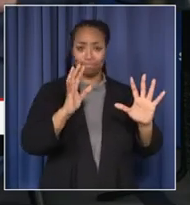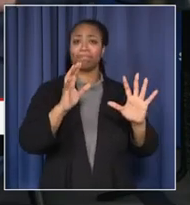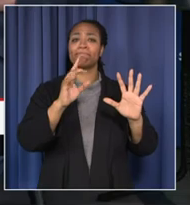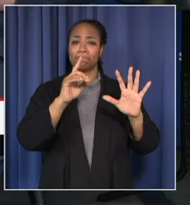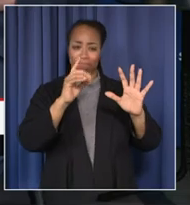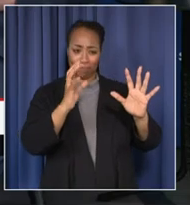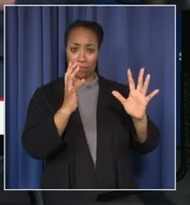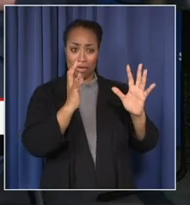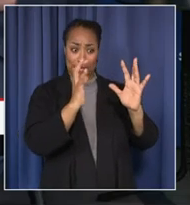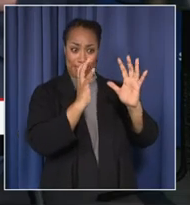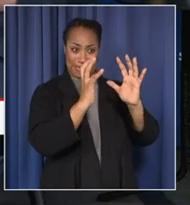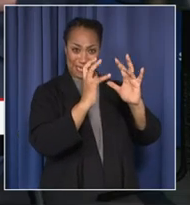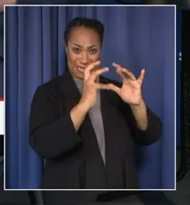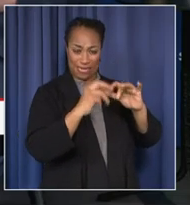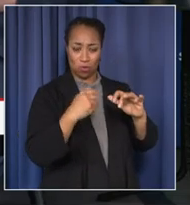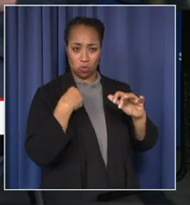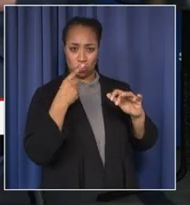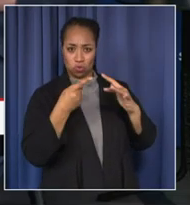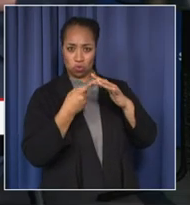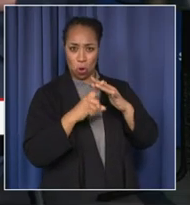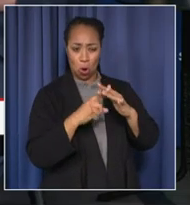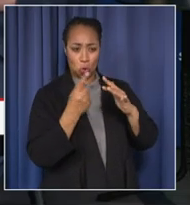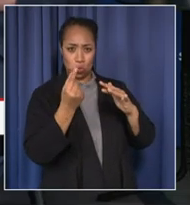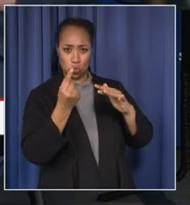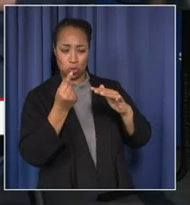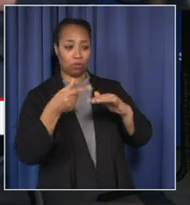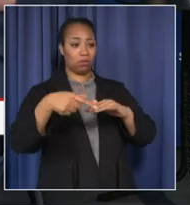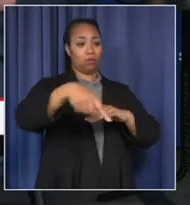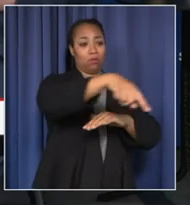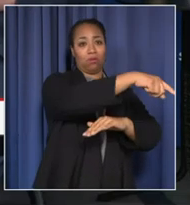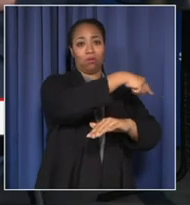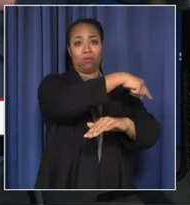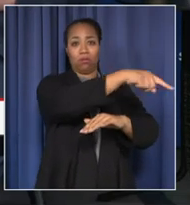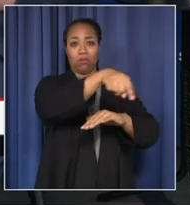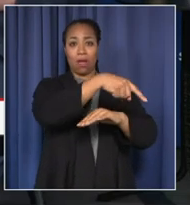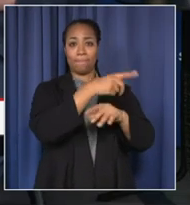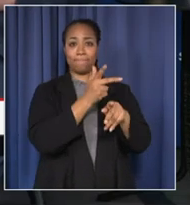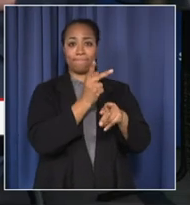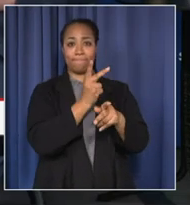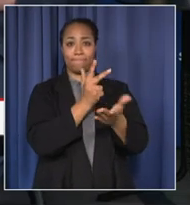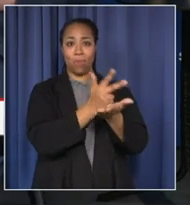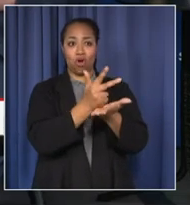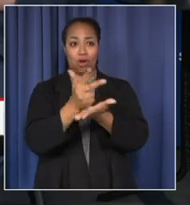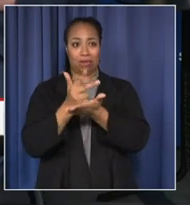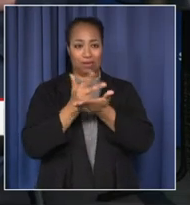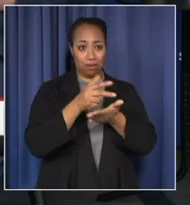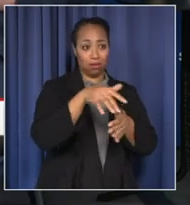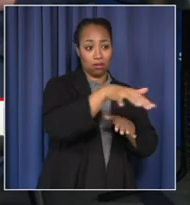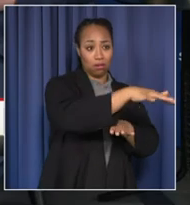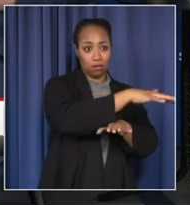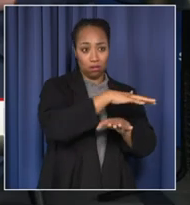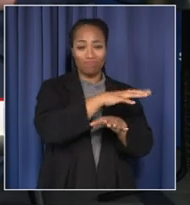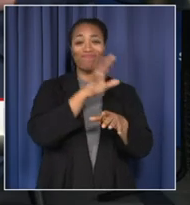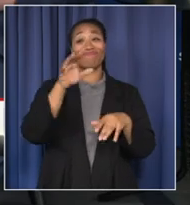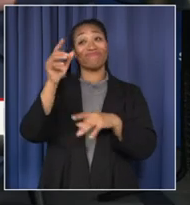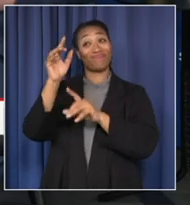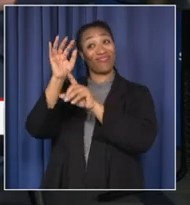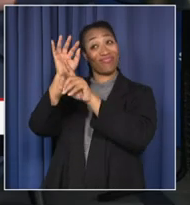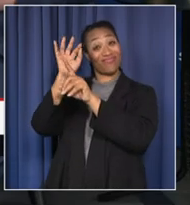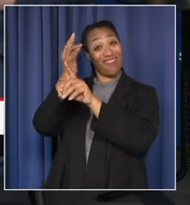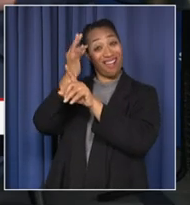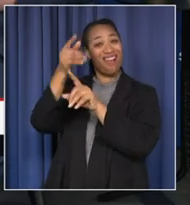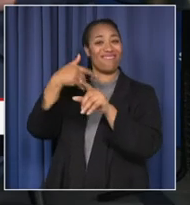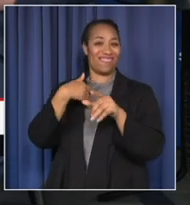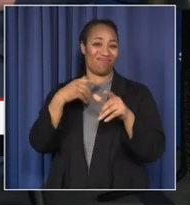district has had a lease with the federal government for RFK. I think that we got in 1988. The